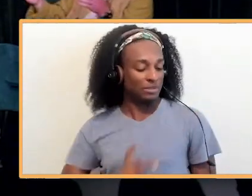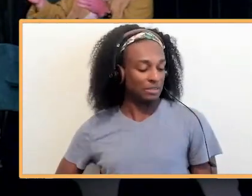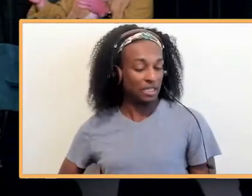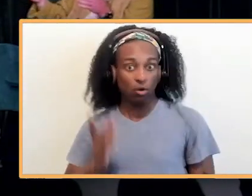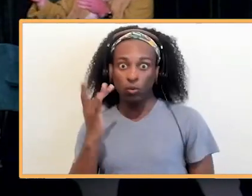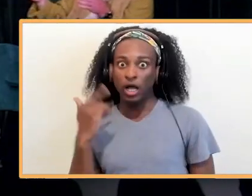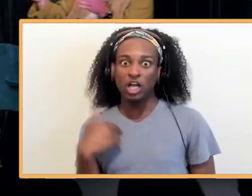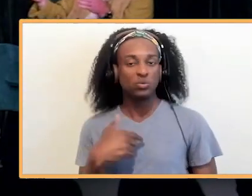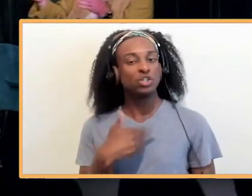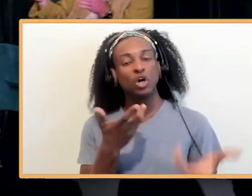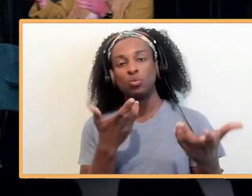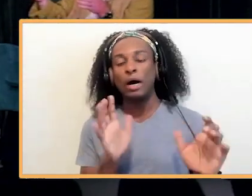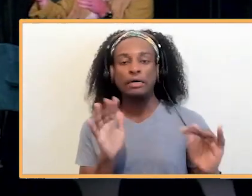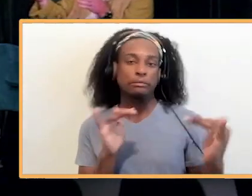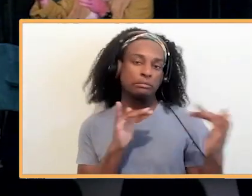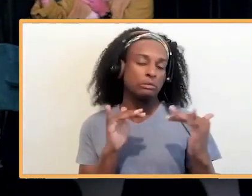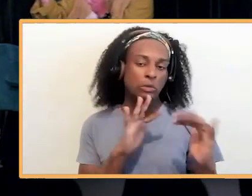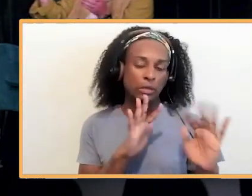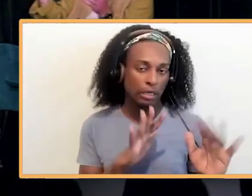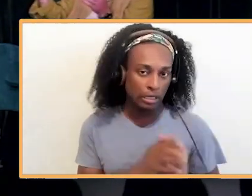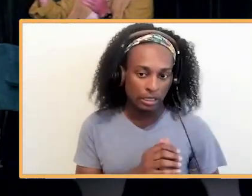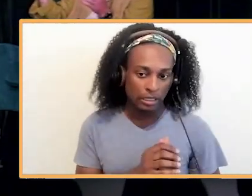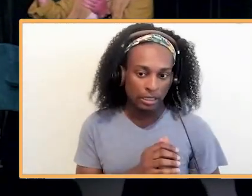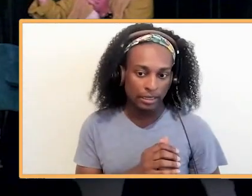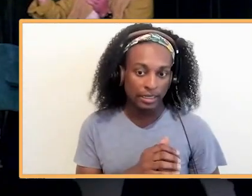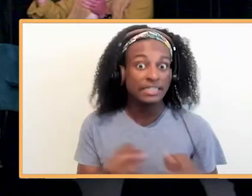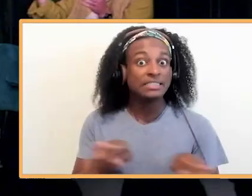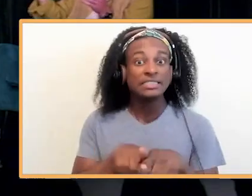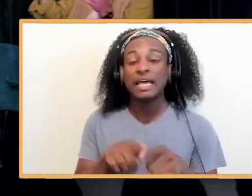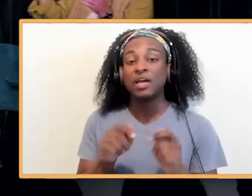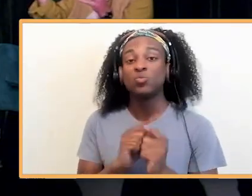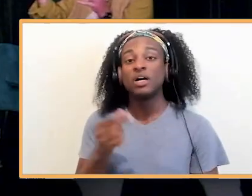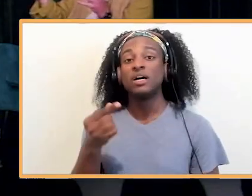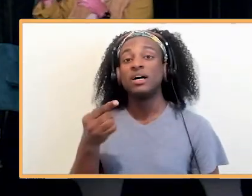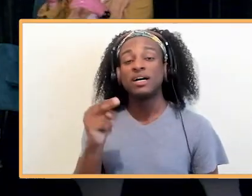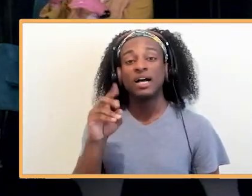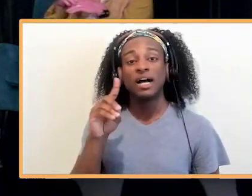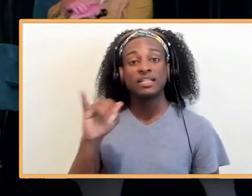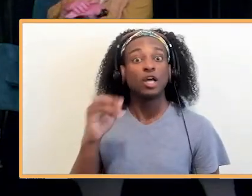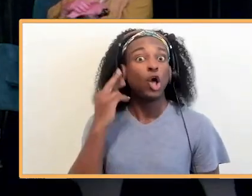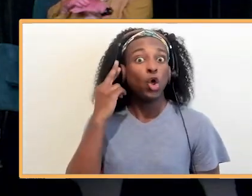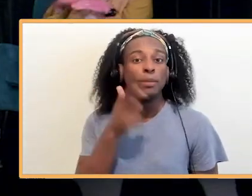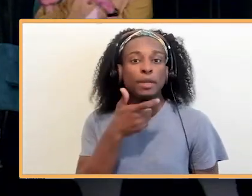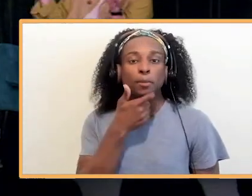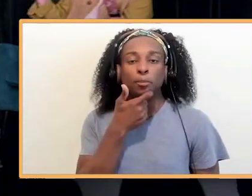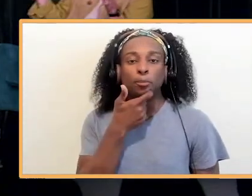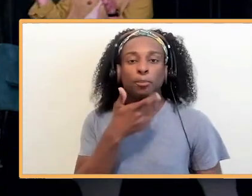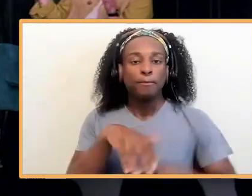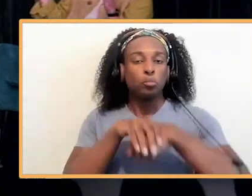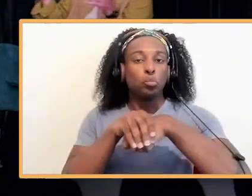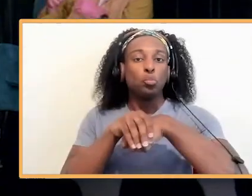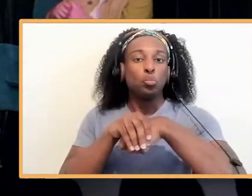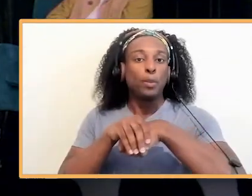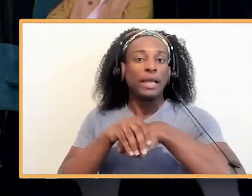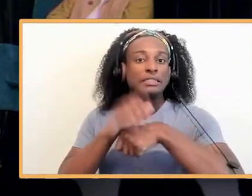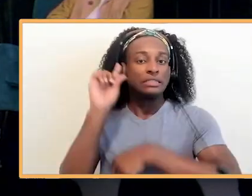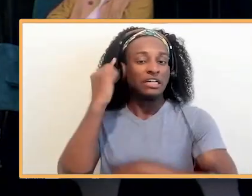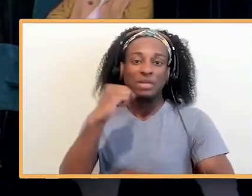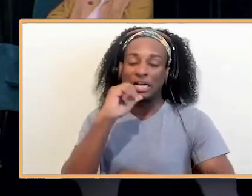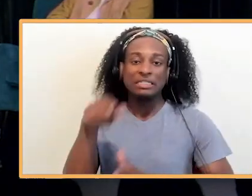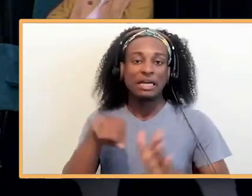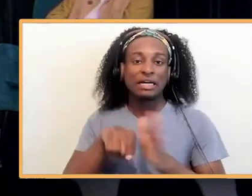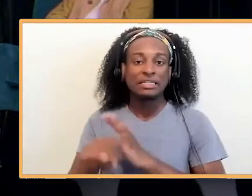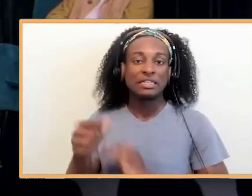Same with Gandhi. The reason that the British didn't kill Gandhi is because there was 400 million Indian people just fed up with 20,000